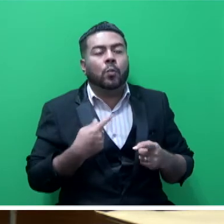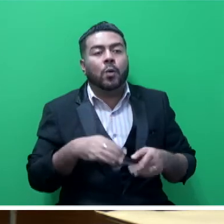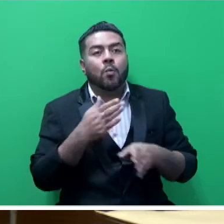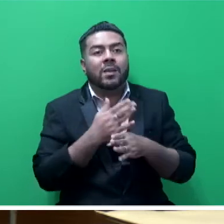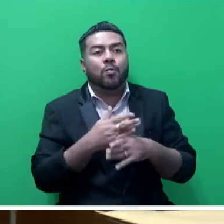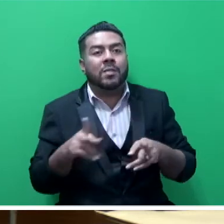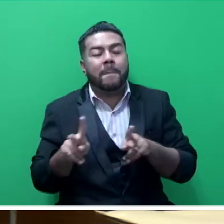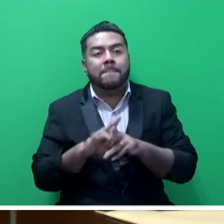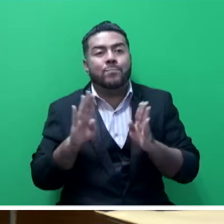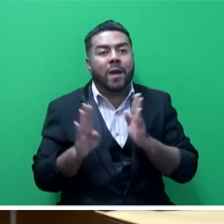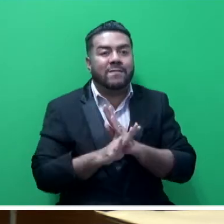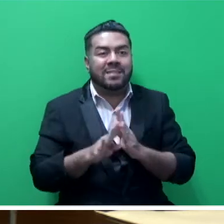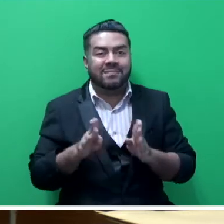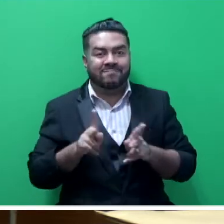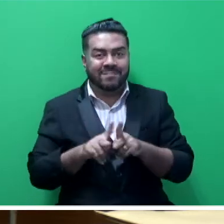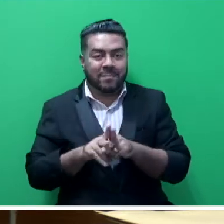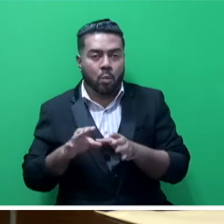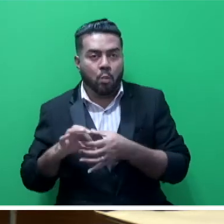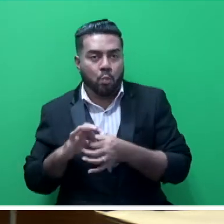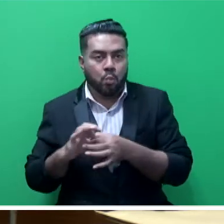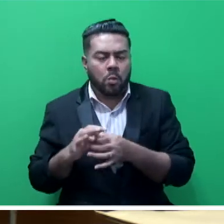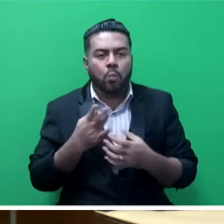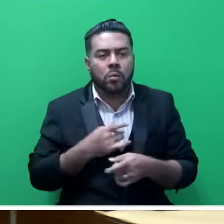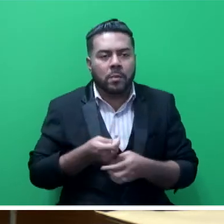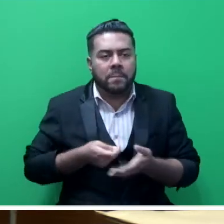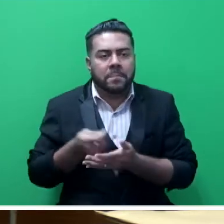where we pick up the part of the cost of